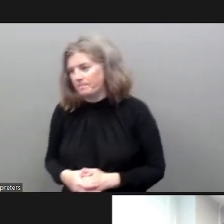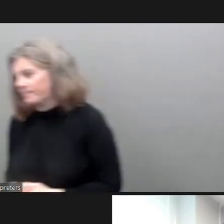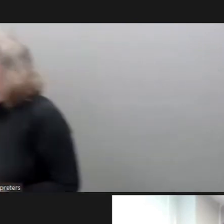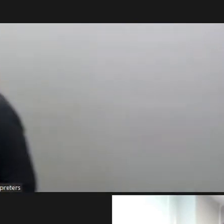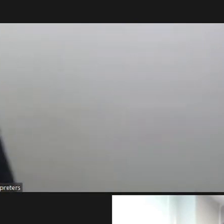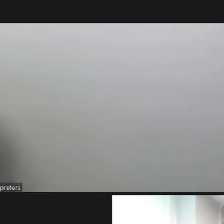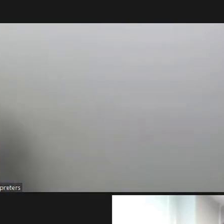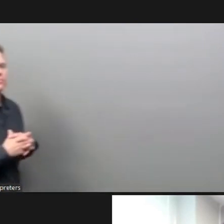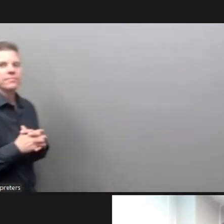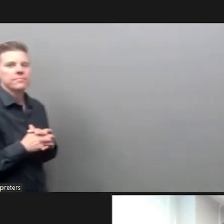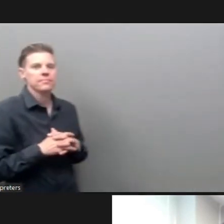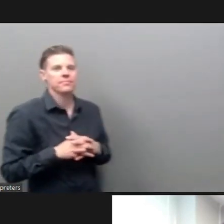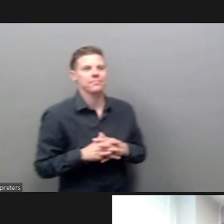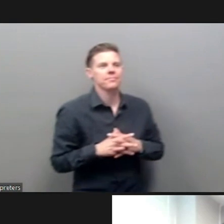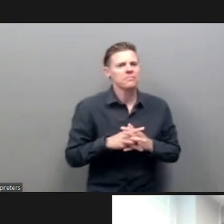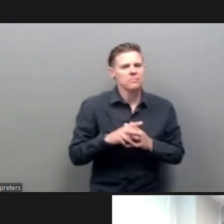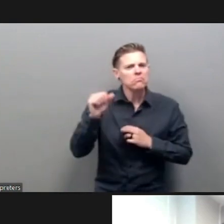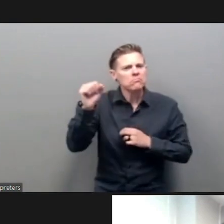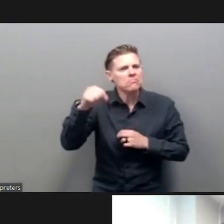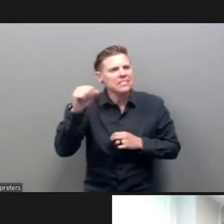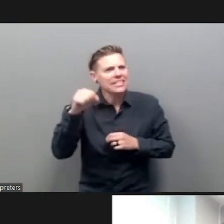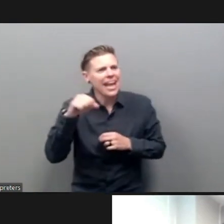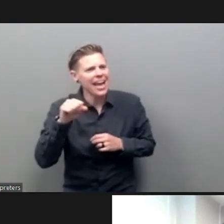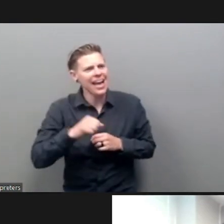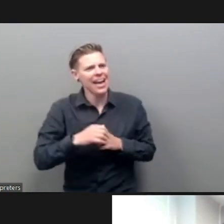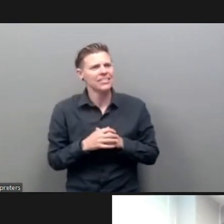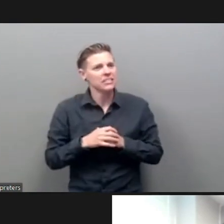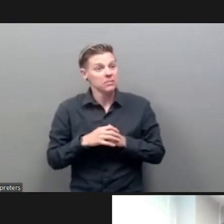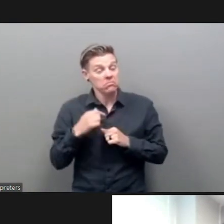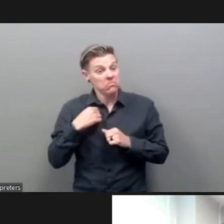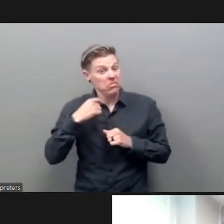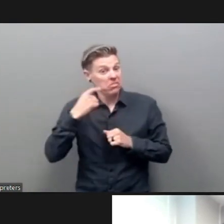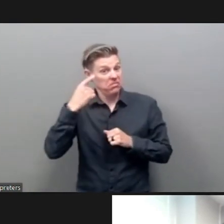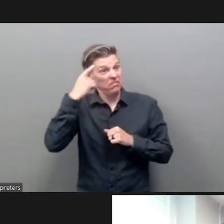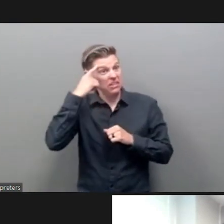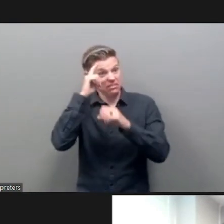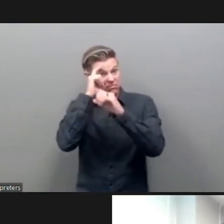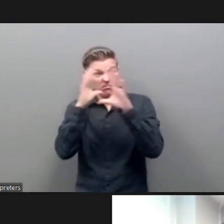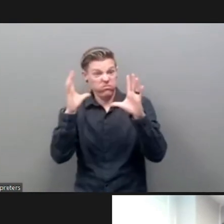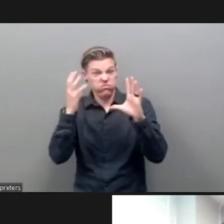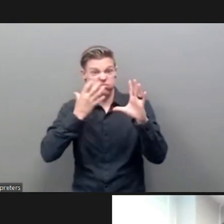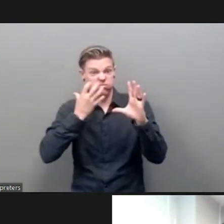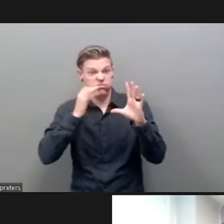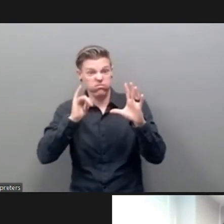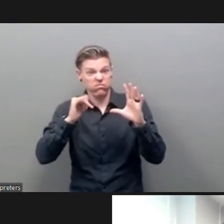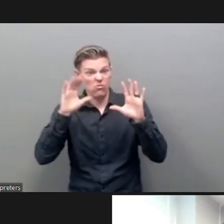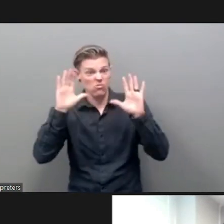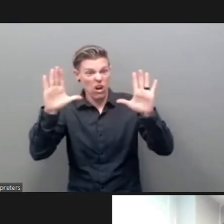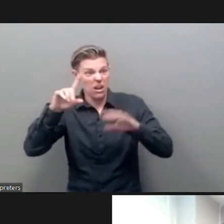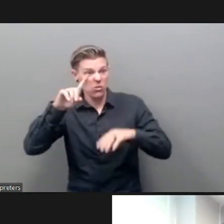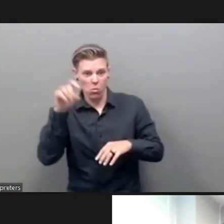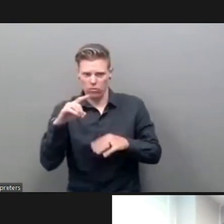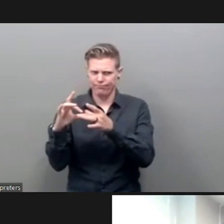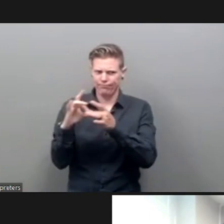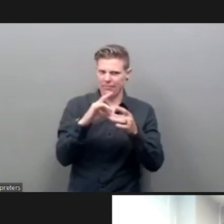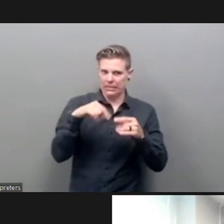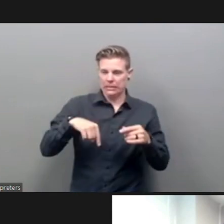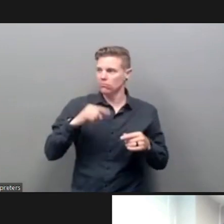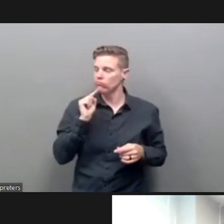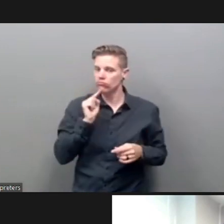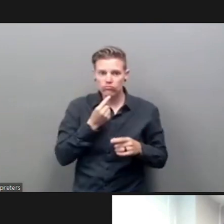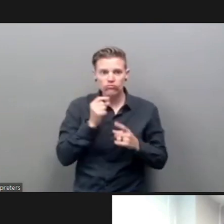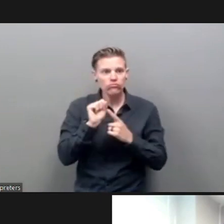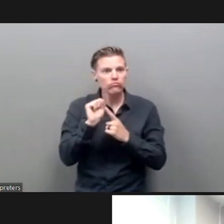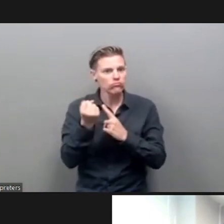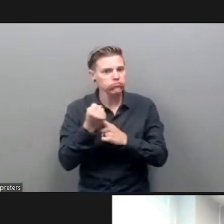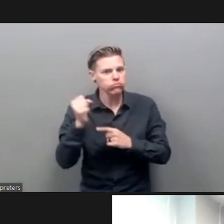Yeah, so I think that's a great question and certainly relevant to our situation. I don't think we